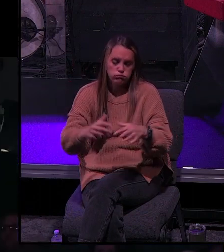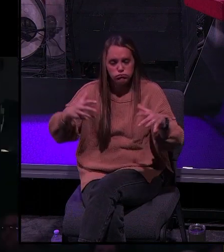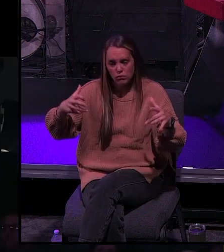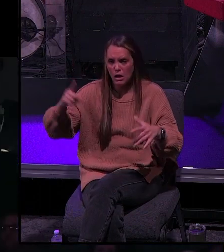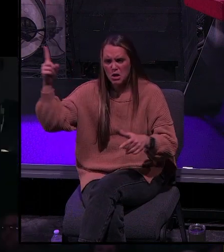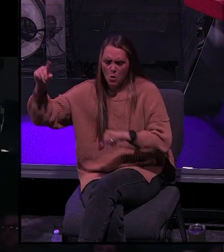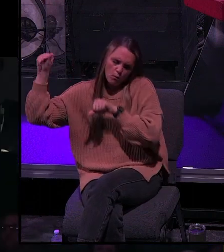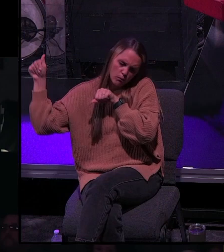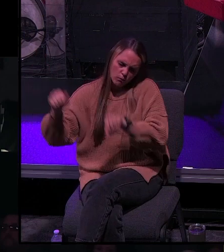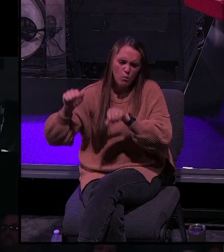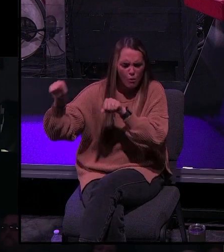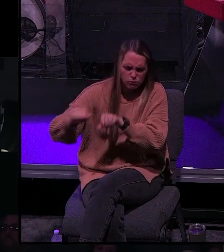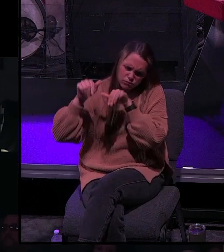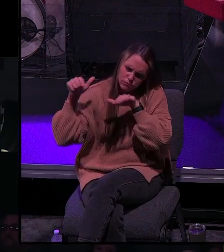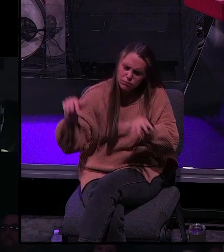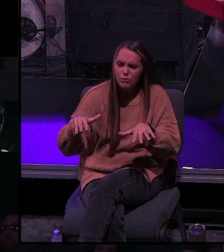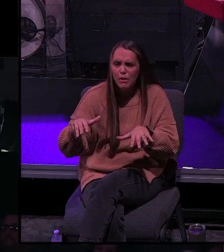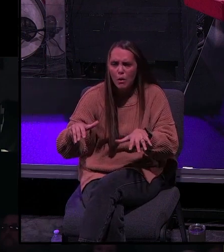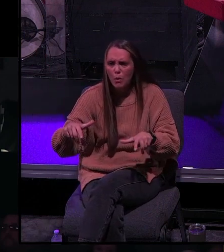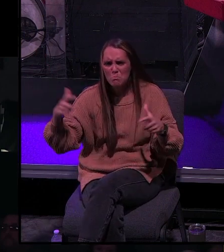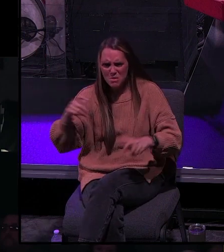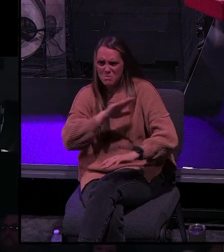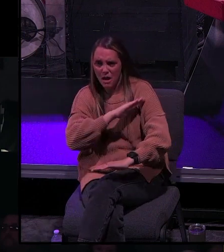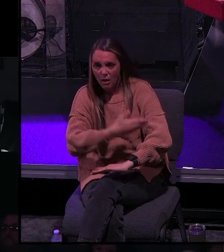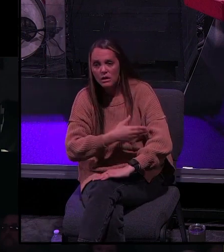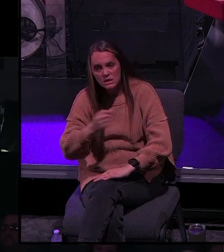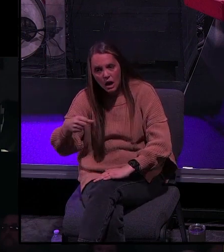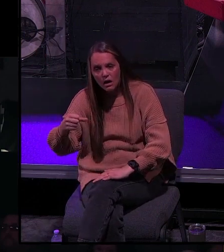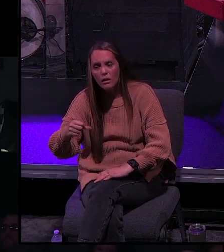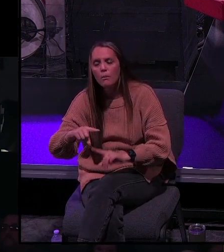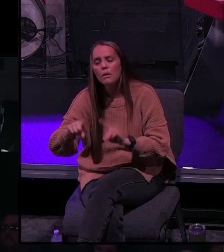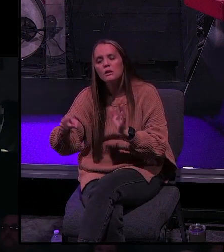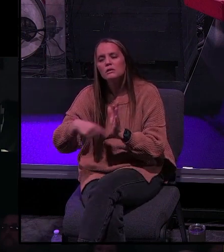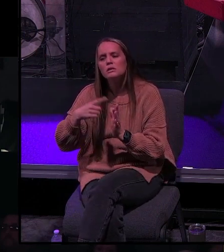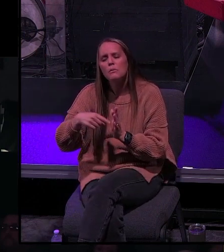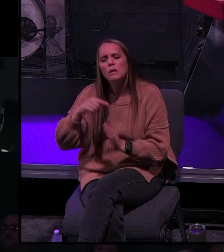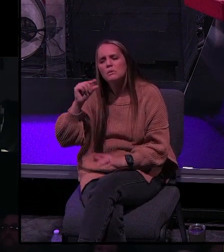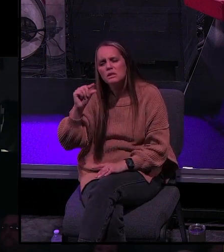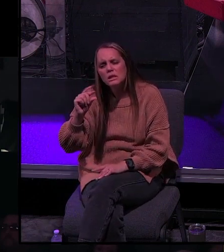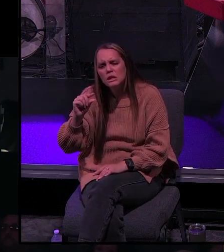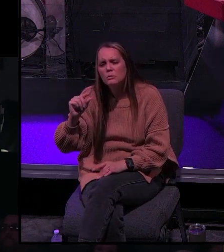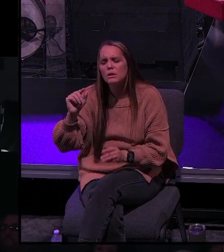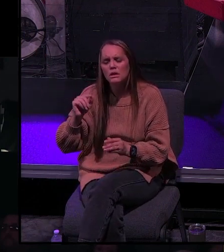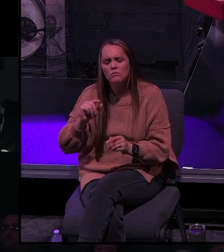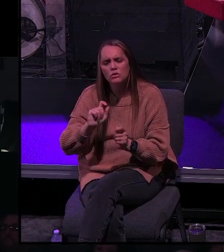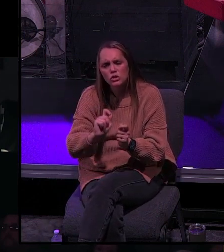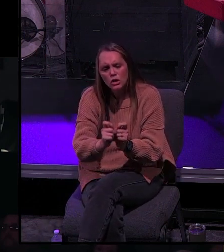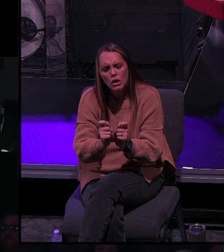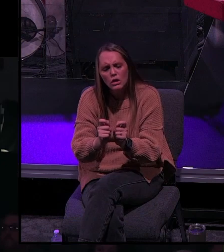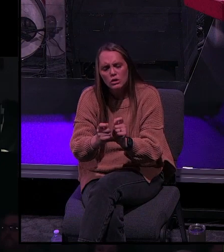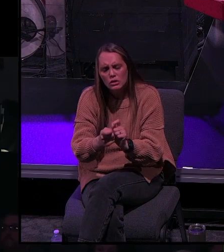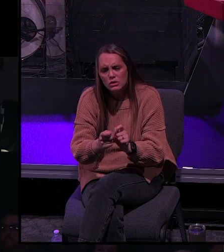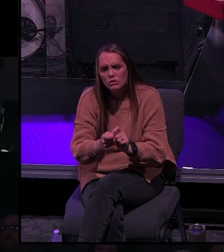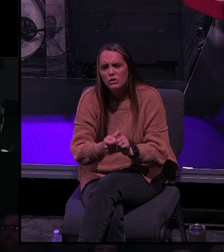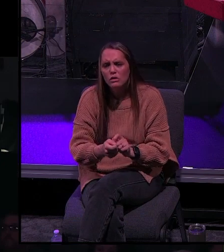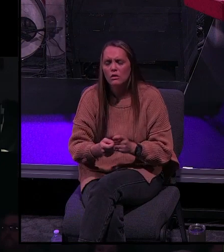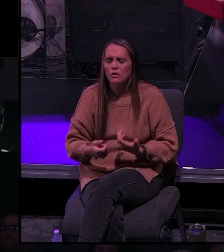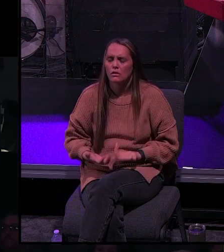and powerfully. But I've discovered it. Sometimes it's more of just gradually, little by little, day by day, learning when to just go, whoa,